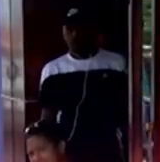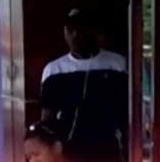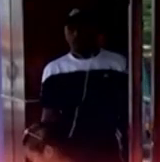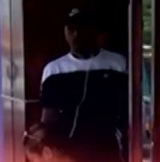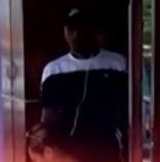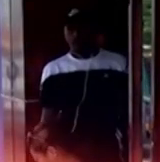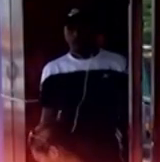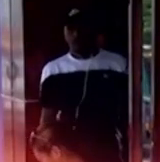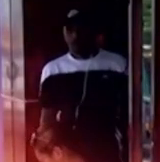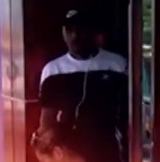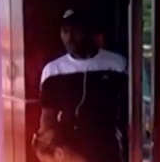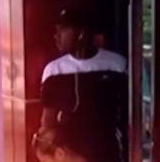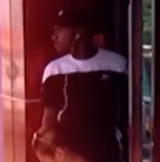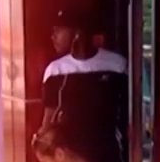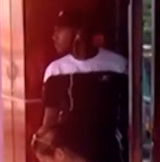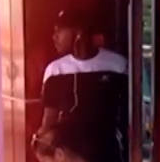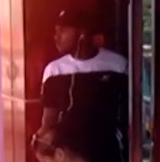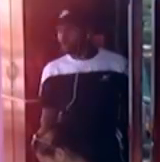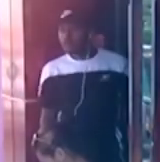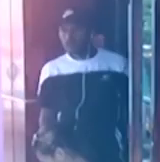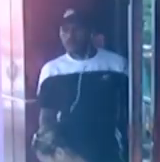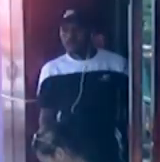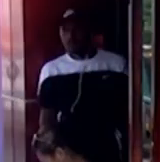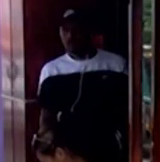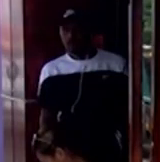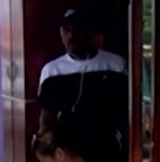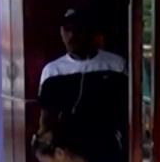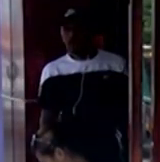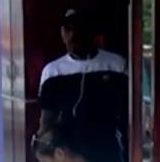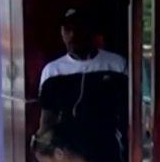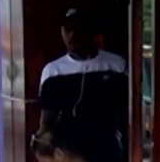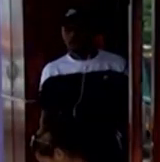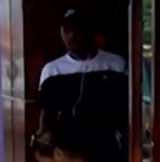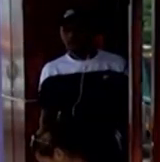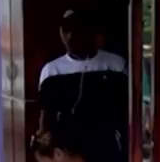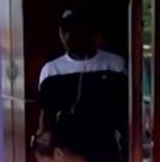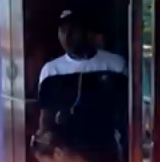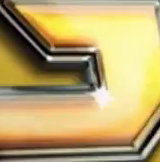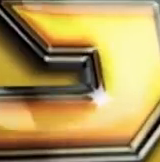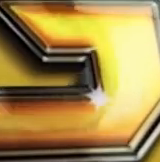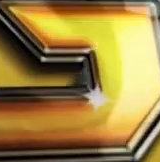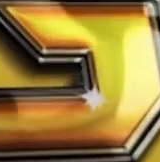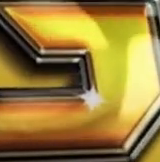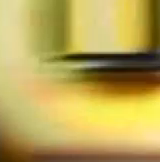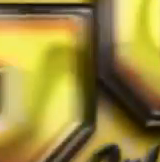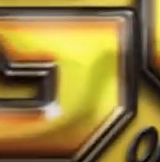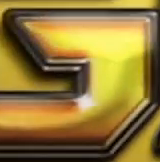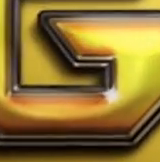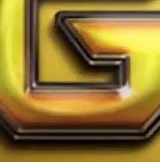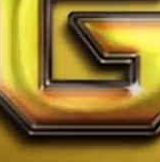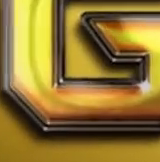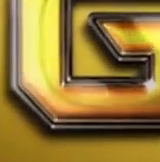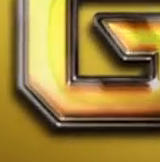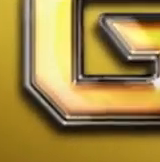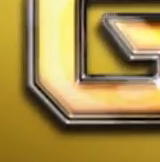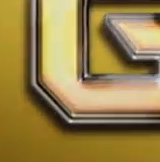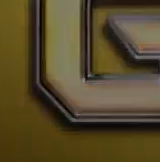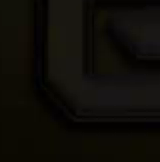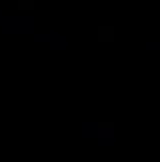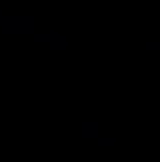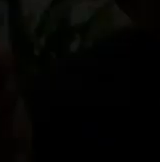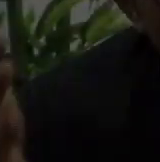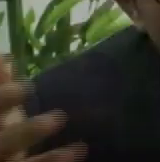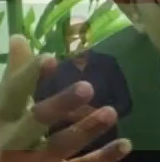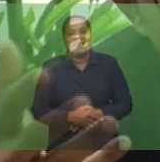Hi, my name is Fiona from Tavua, and I love listening to Gold FM, only the classic hits. Gold FM, only the classic